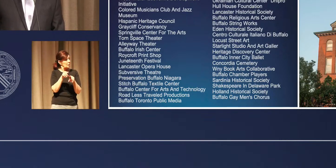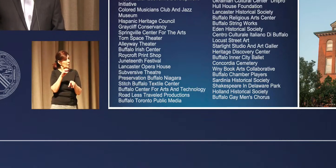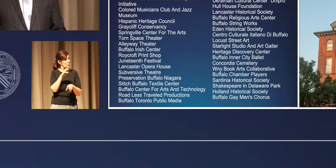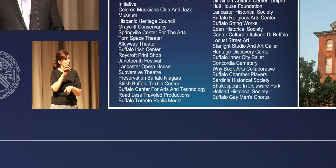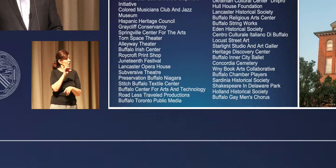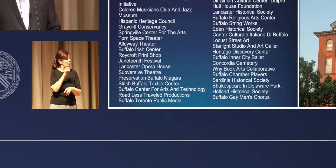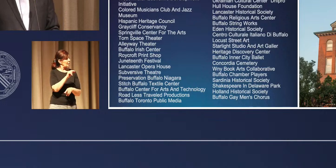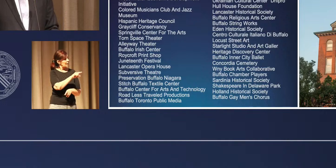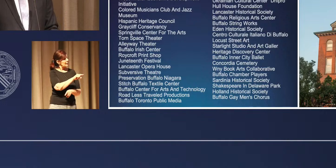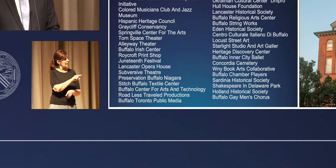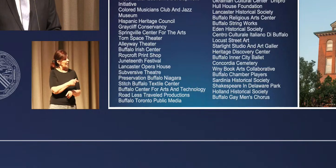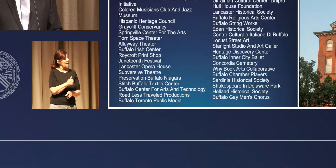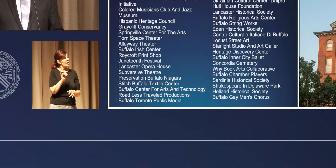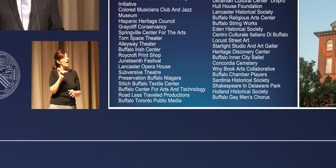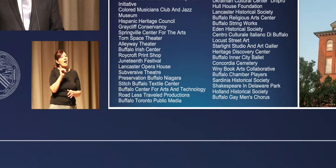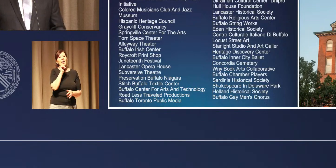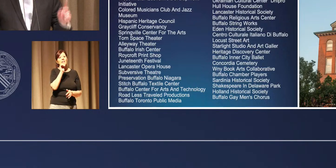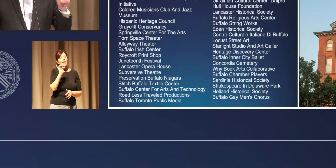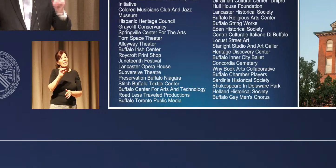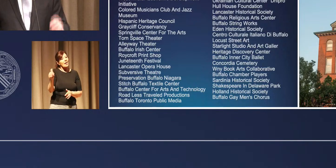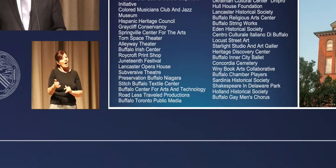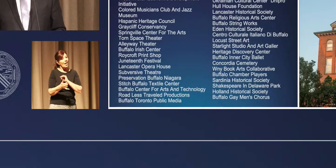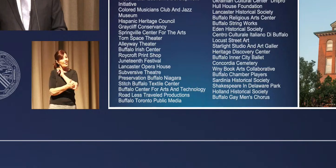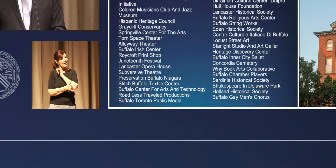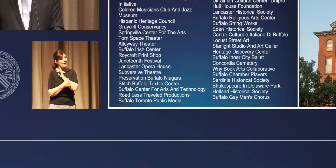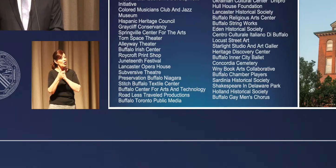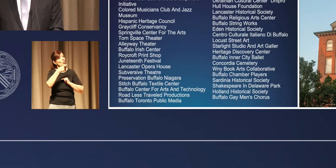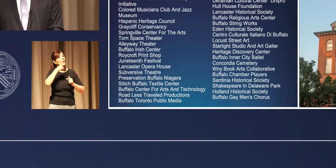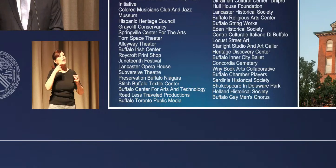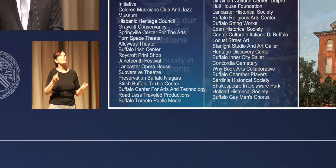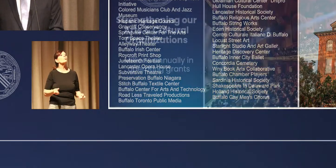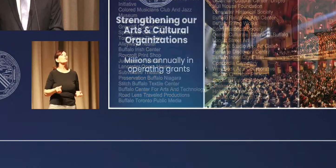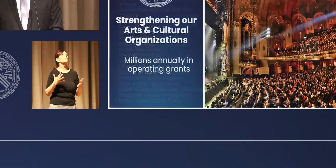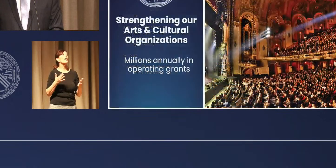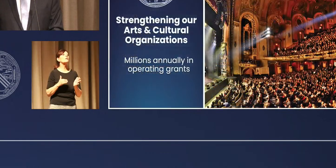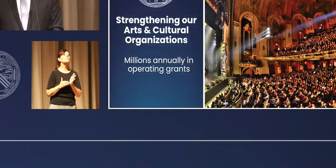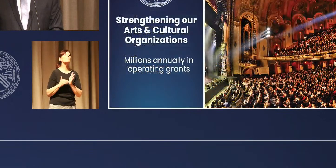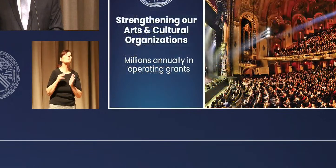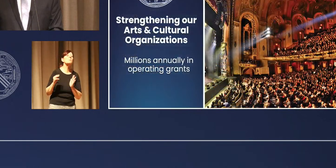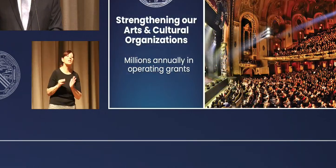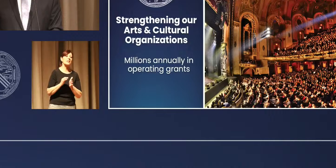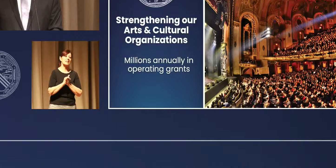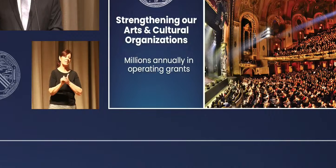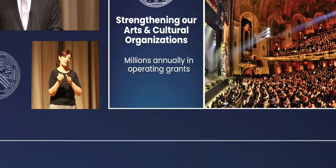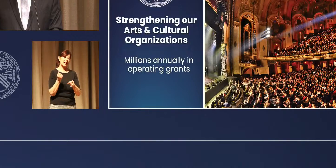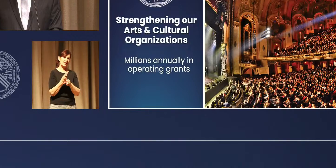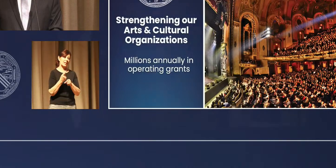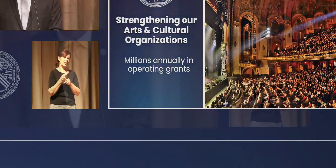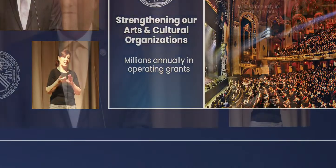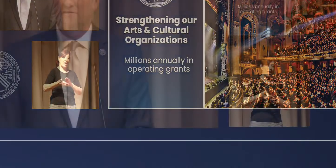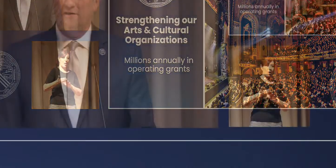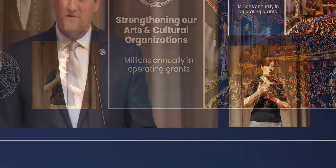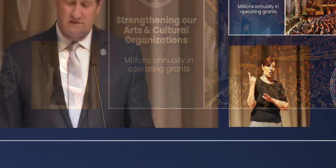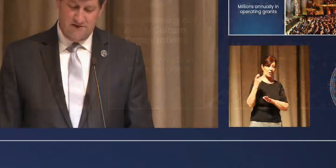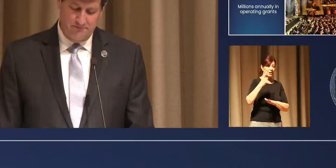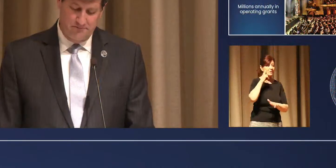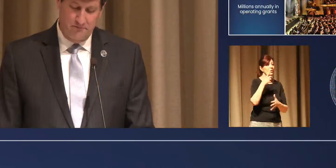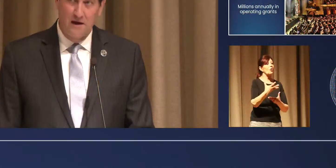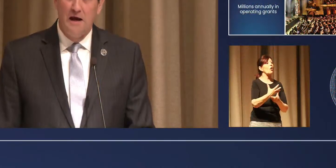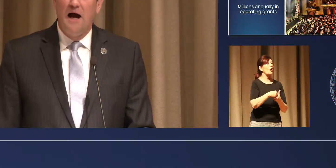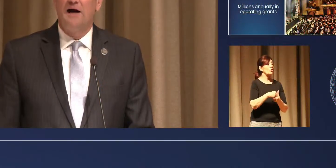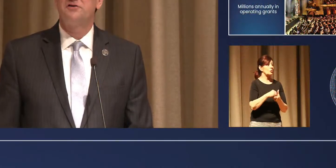Soren, unlike most other counties, we provide millions of dollars annually in operating grants for cultural